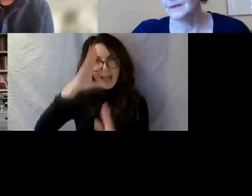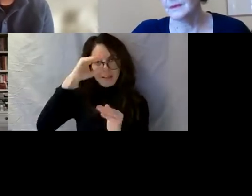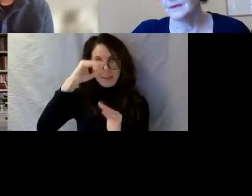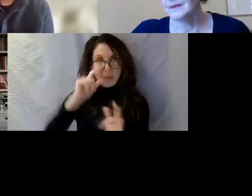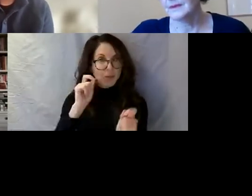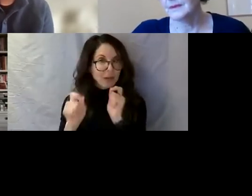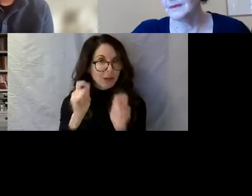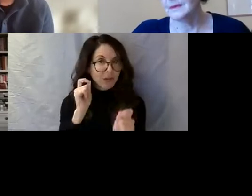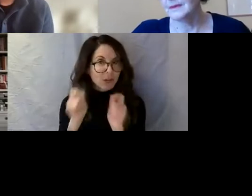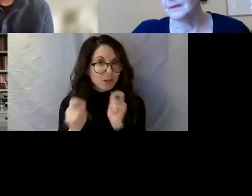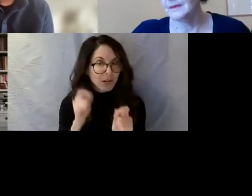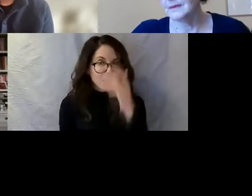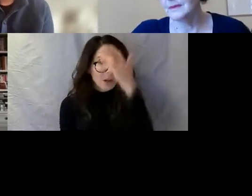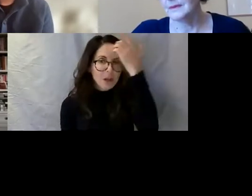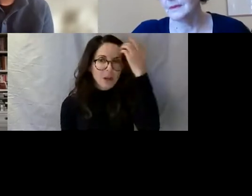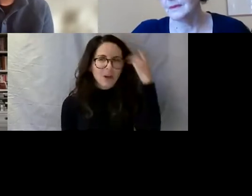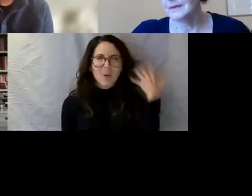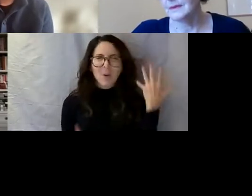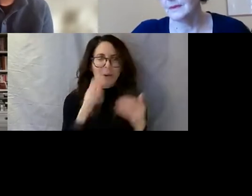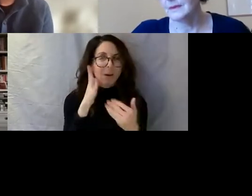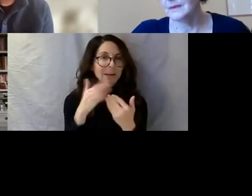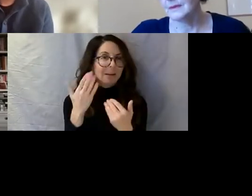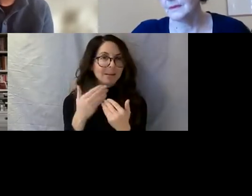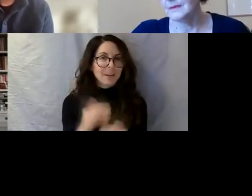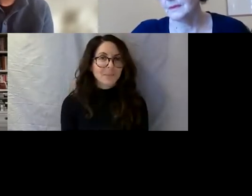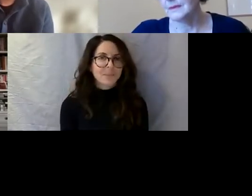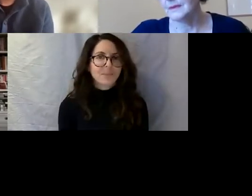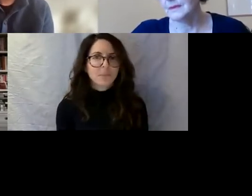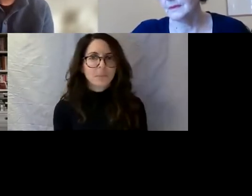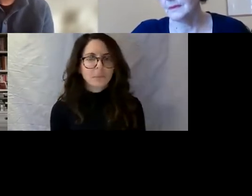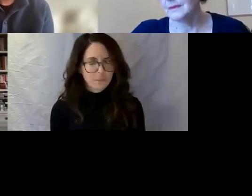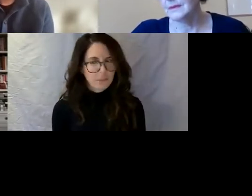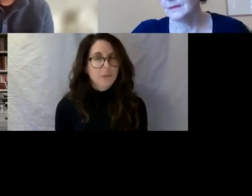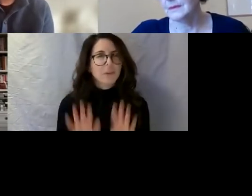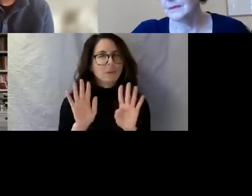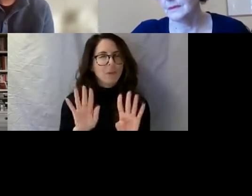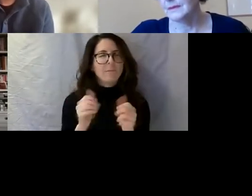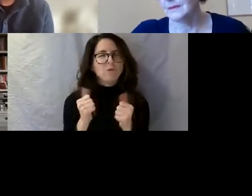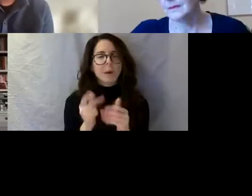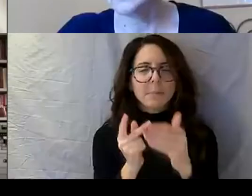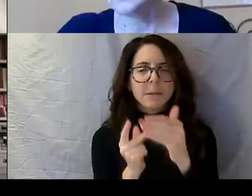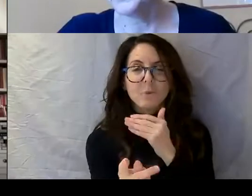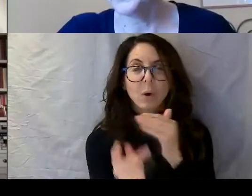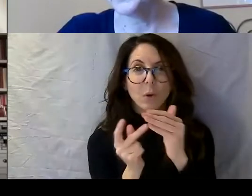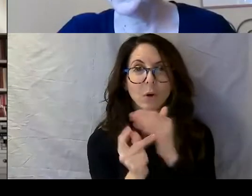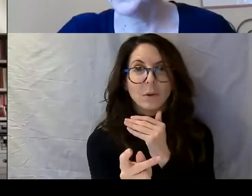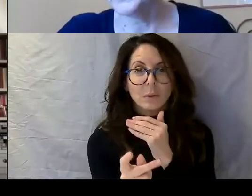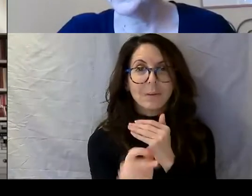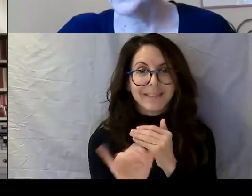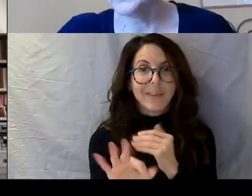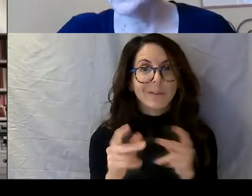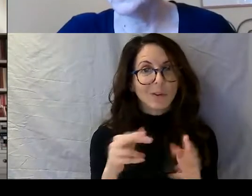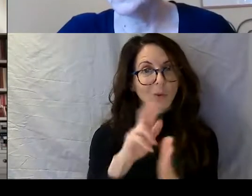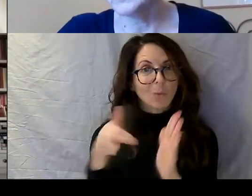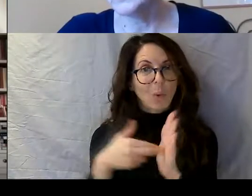is all enormously difficult. And trying to see forward in this situation as a board member is